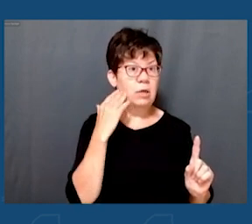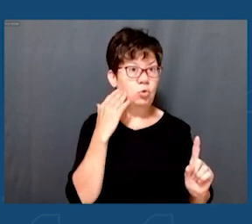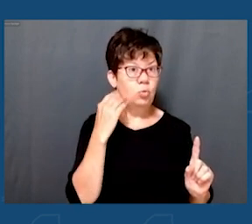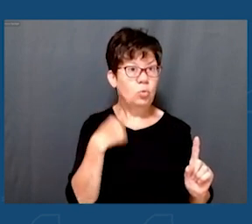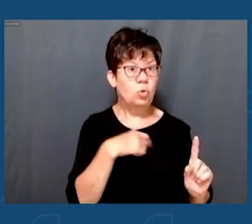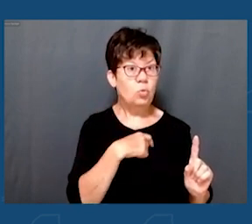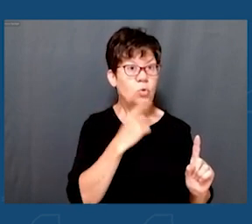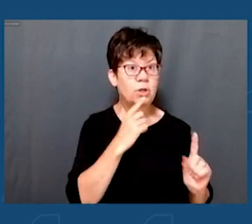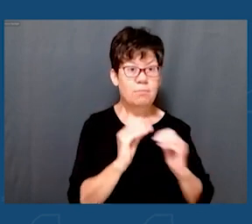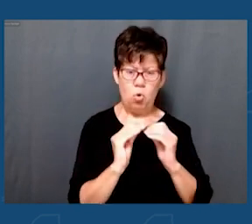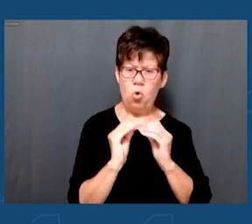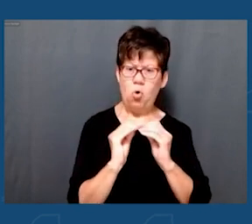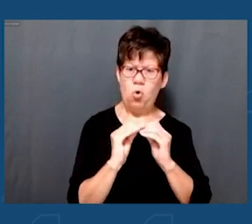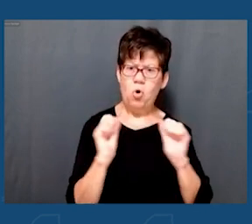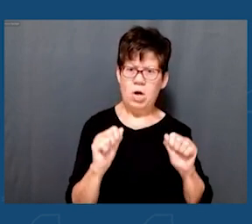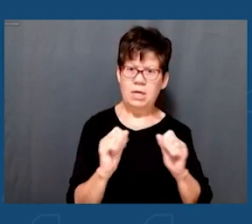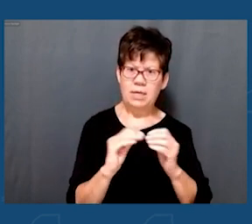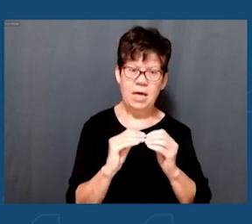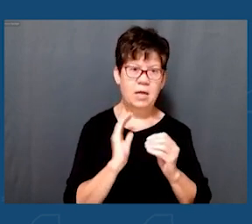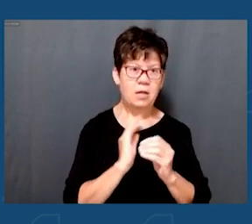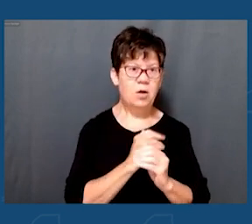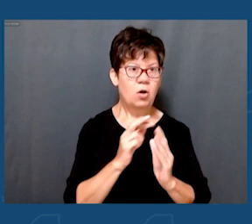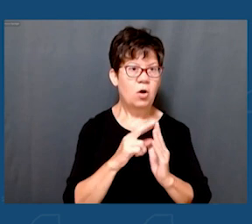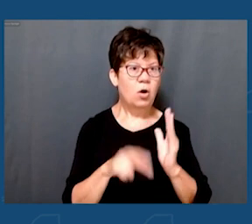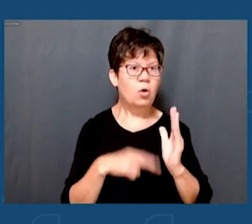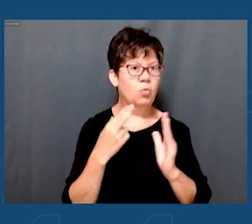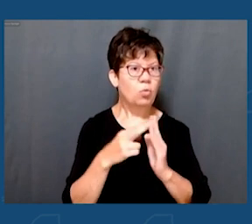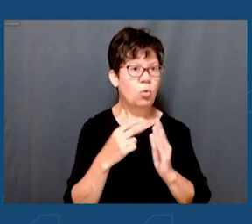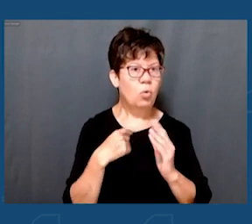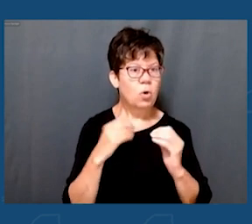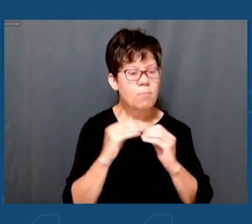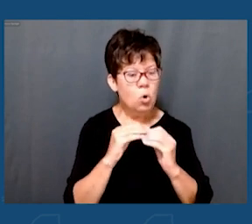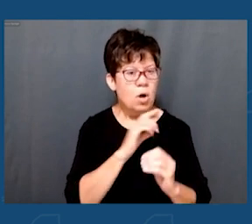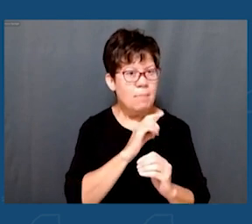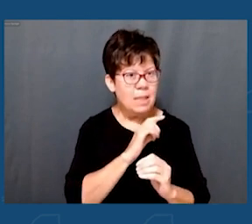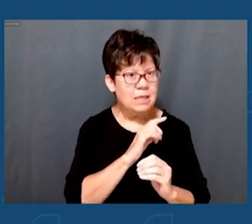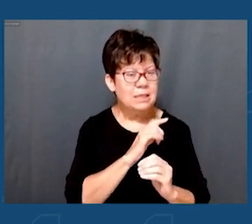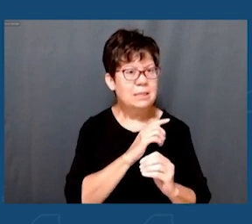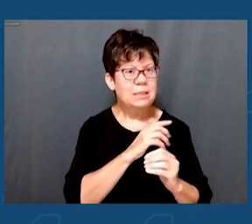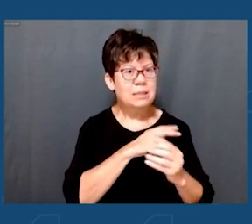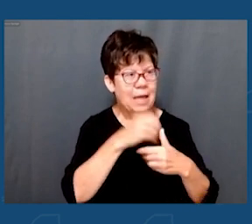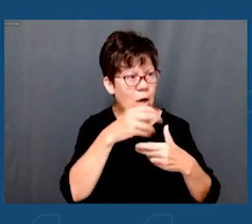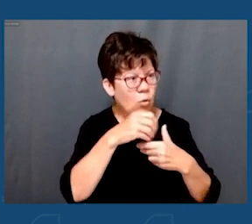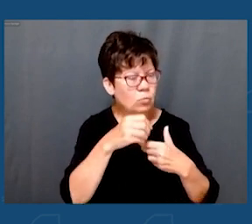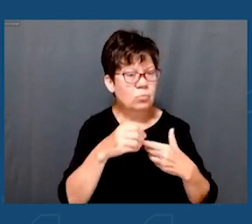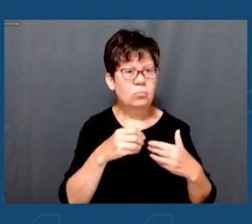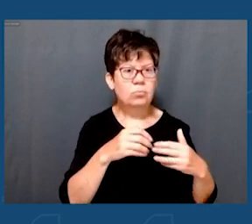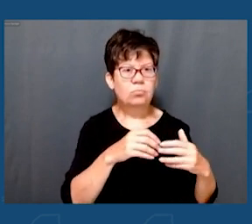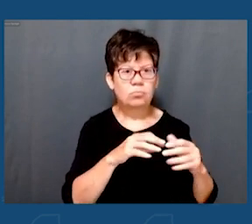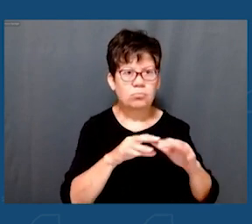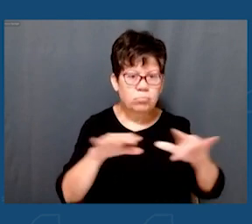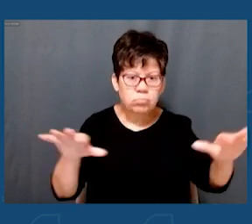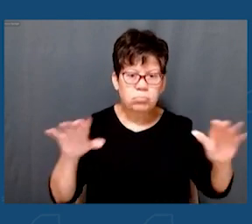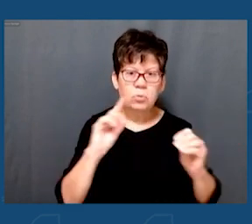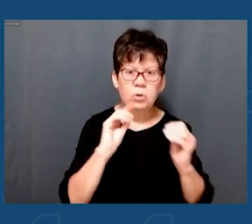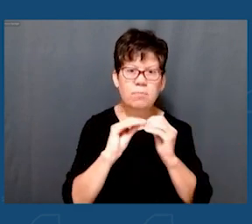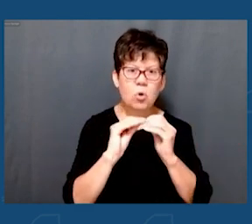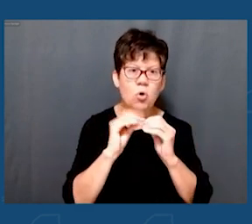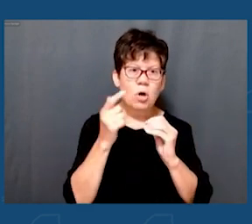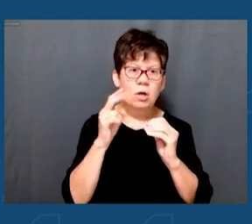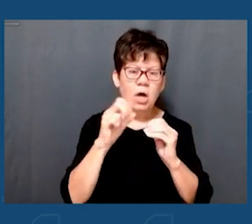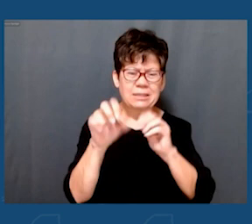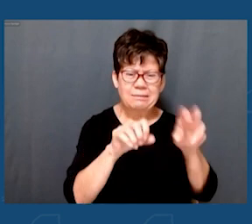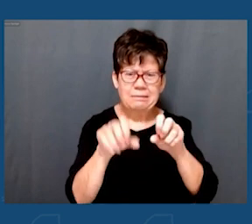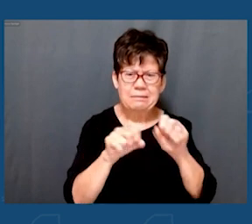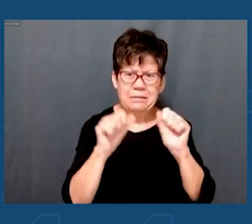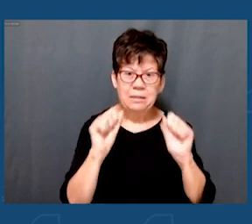even more in the role that we play and to do more policing and to do more direct confiscation of guns. So last year, across New York,